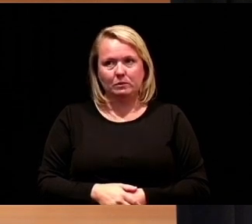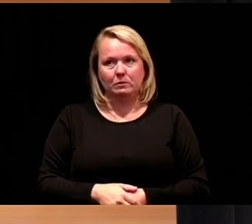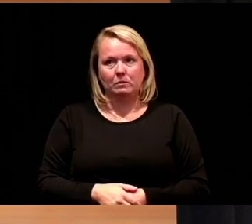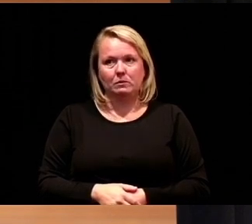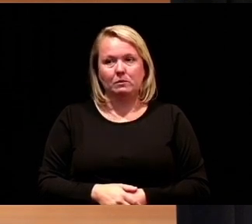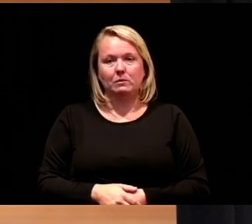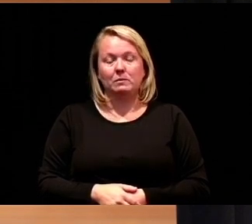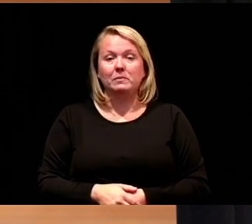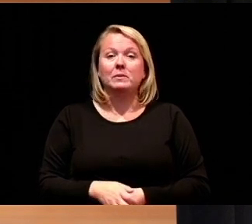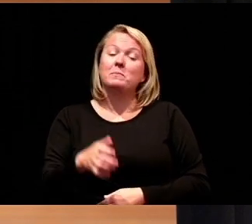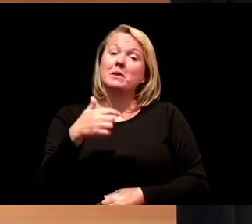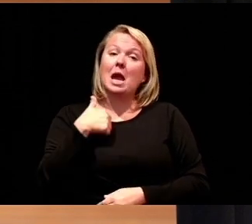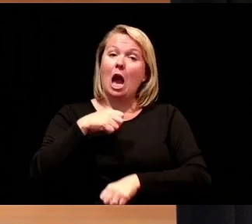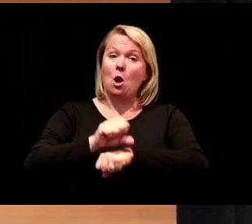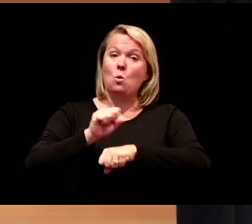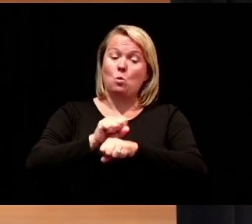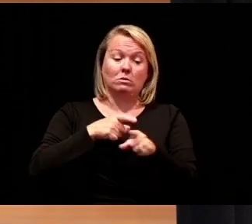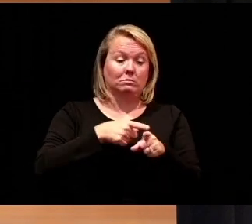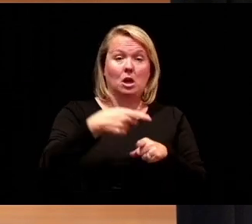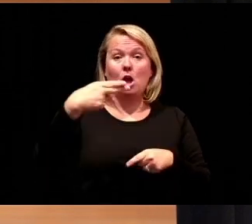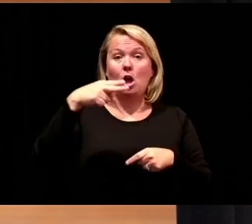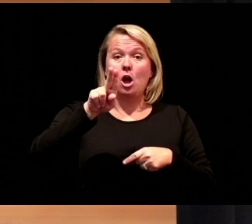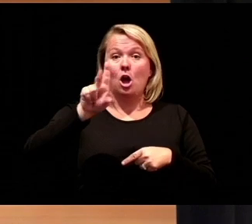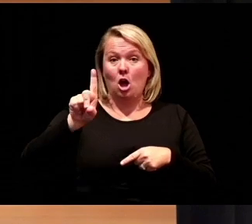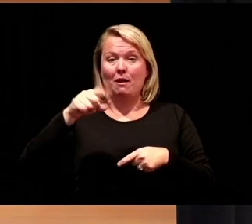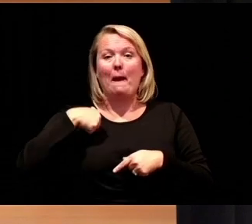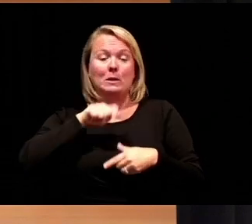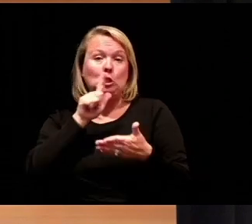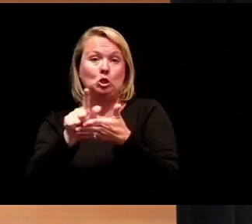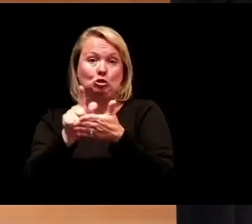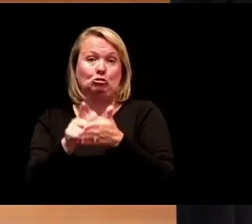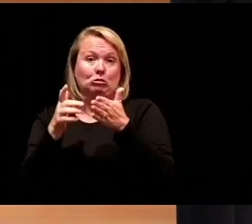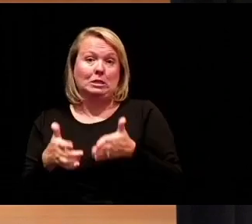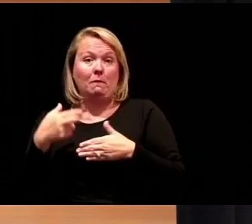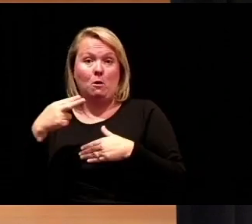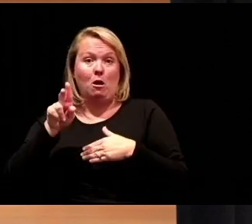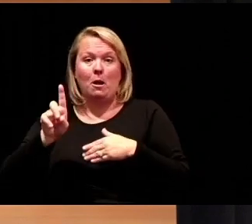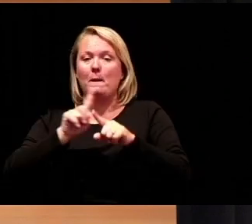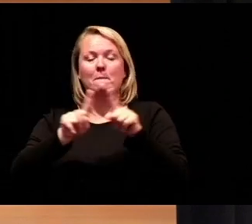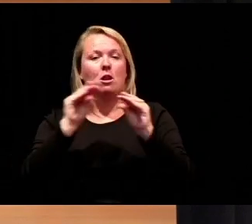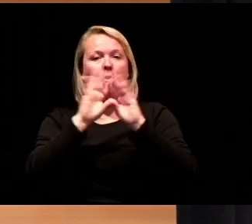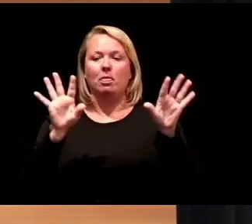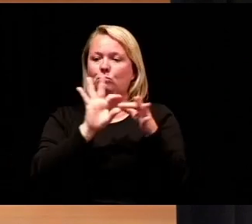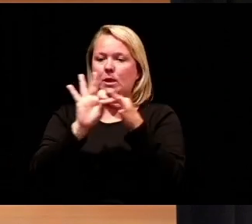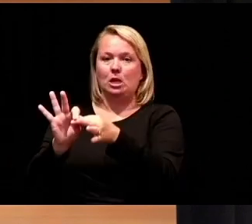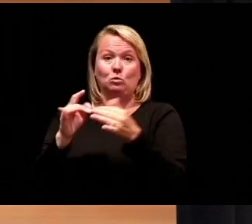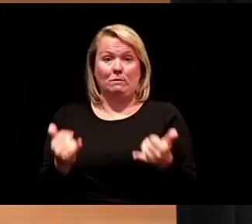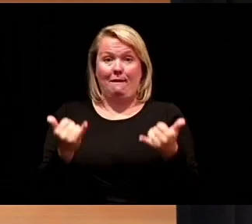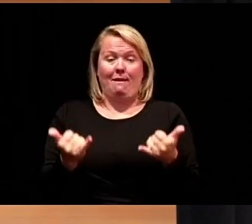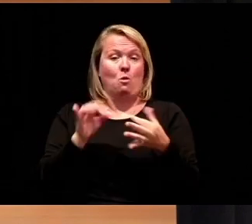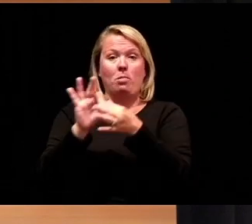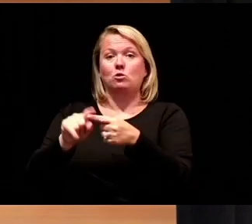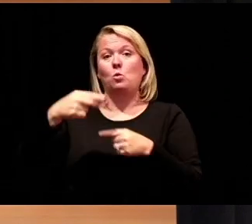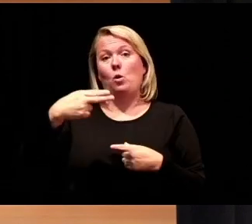a kind of a convenient, quick term, but this covers more people than what the term seems to